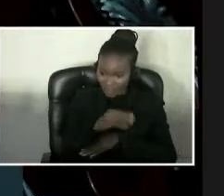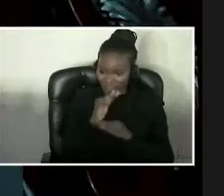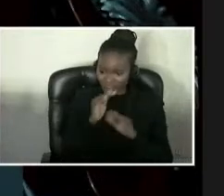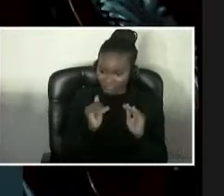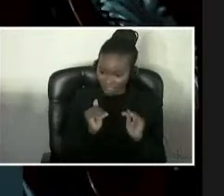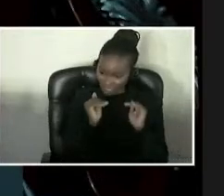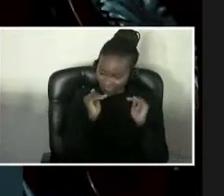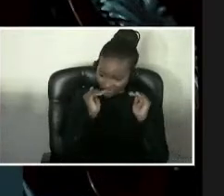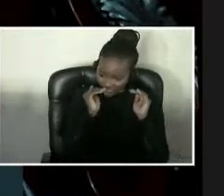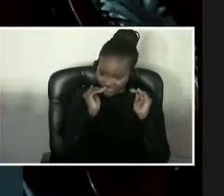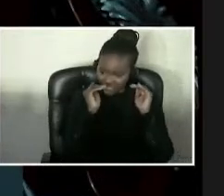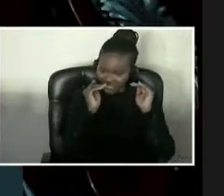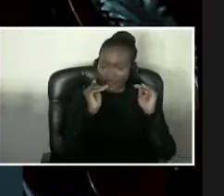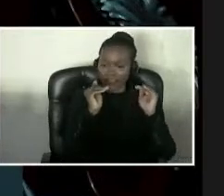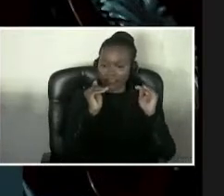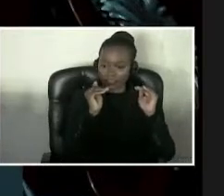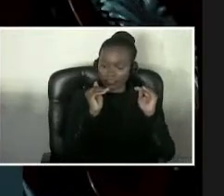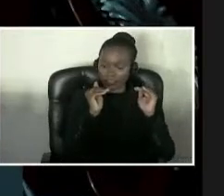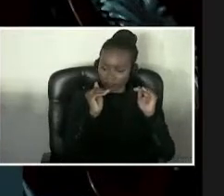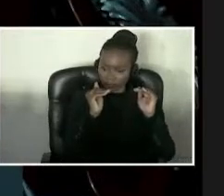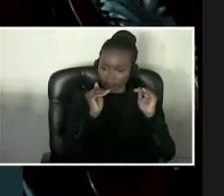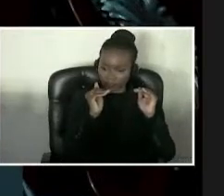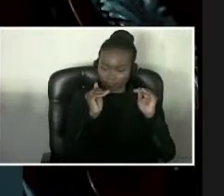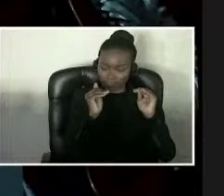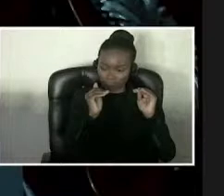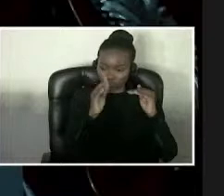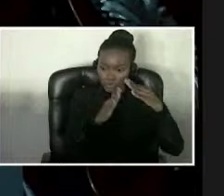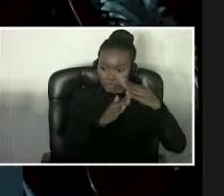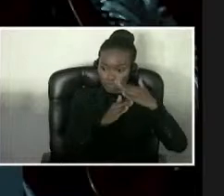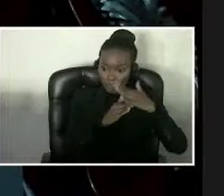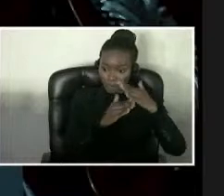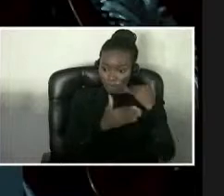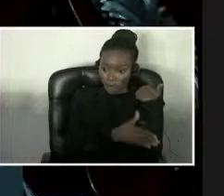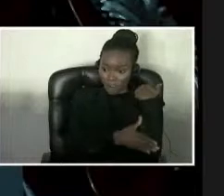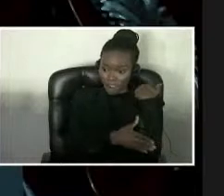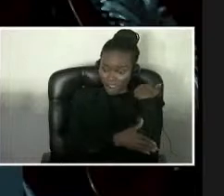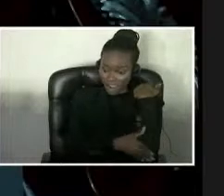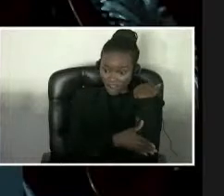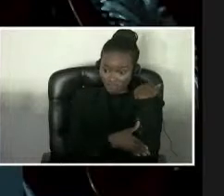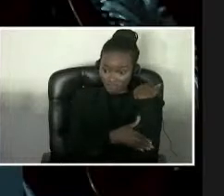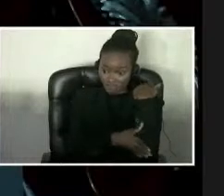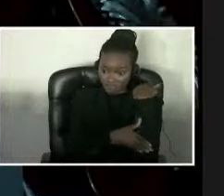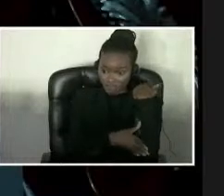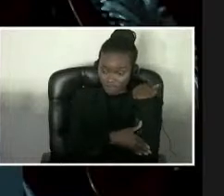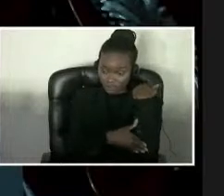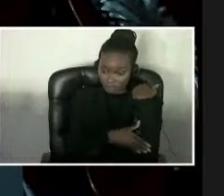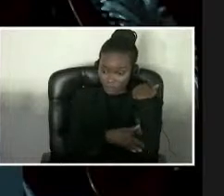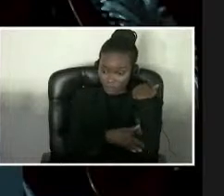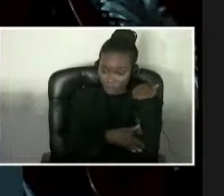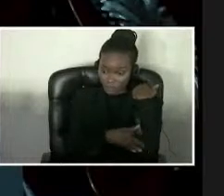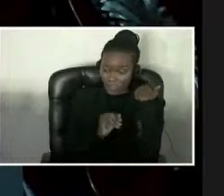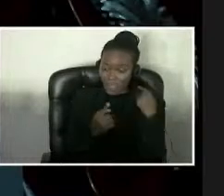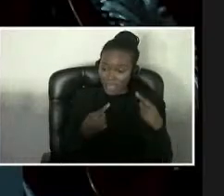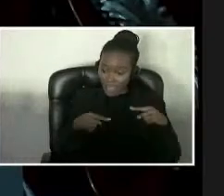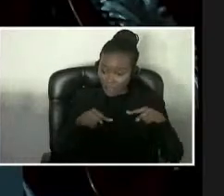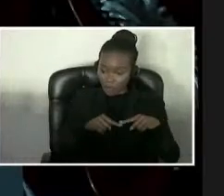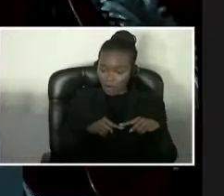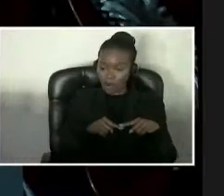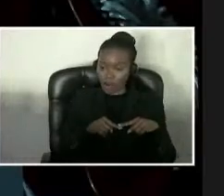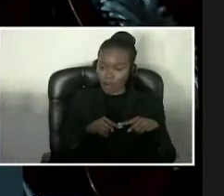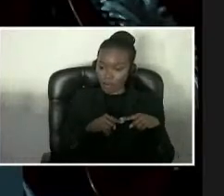position vacancies in the country our hospitals and clinics do not have more than